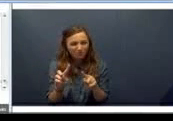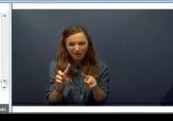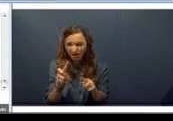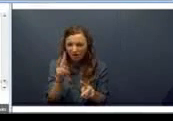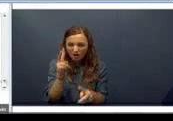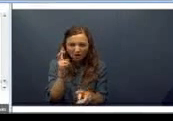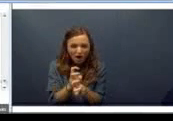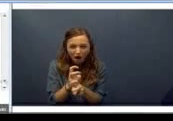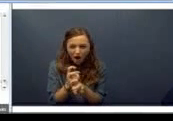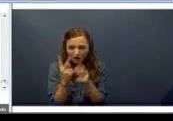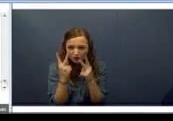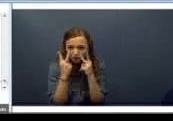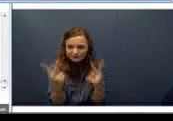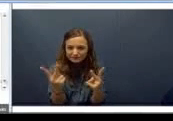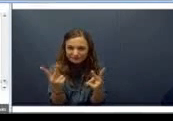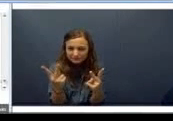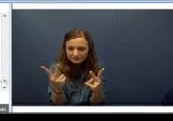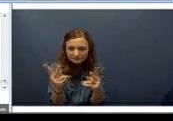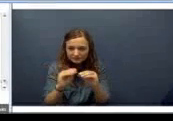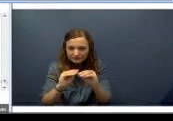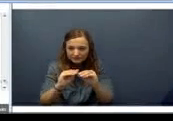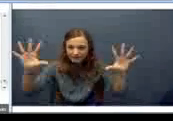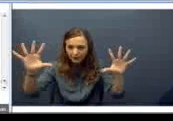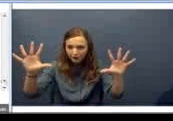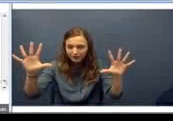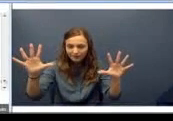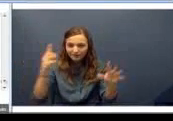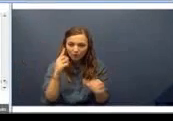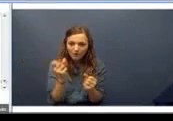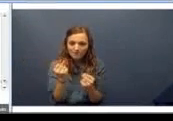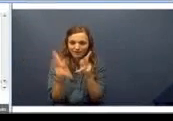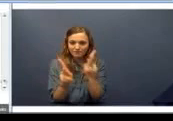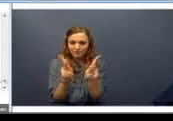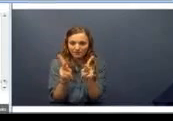fad right now. Unfortunately, it's quite inaccessible for